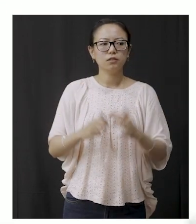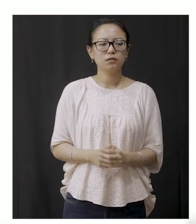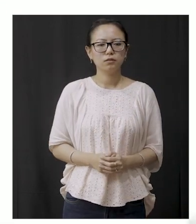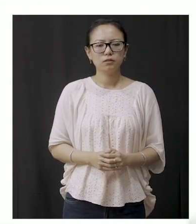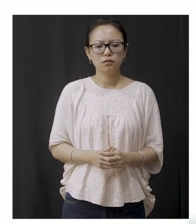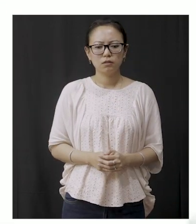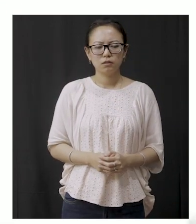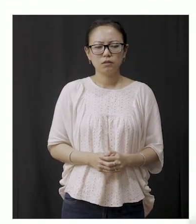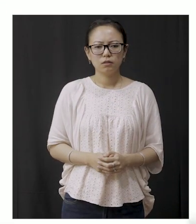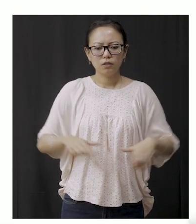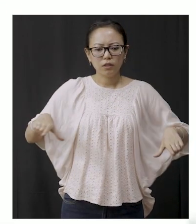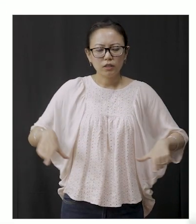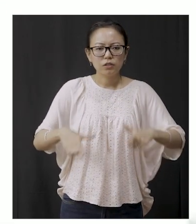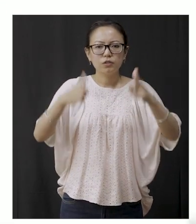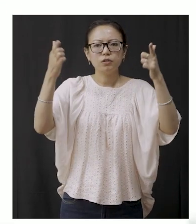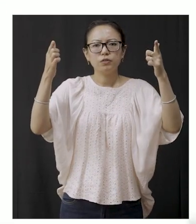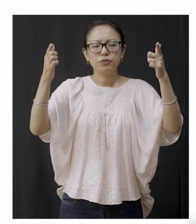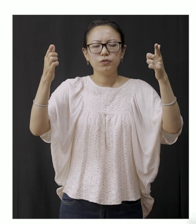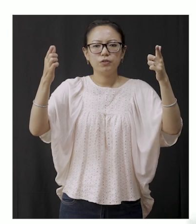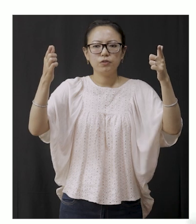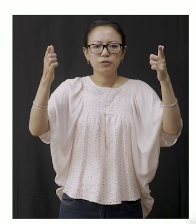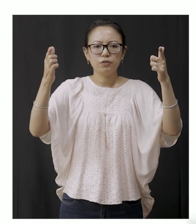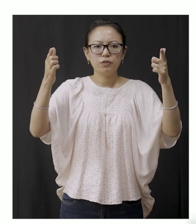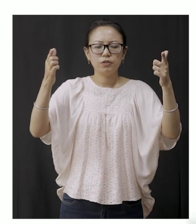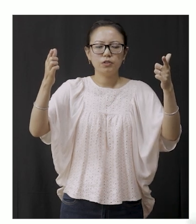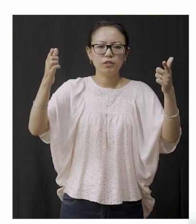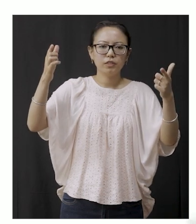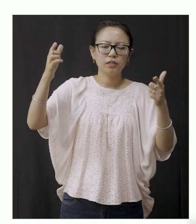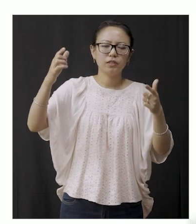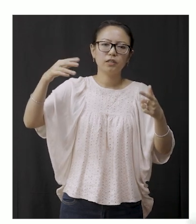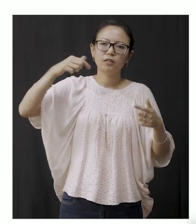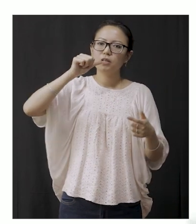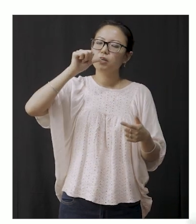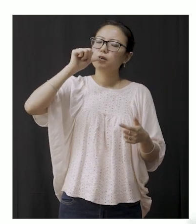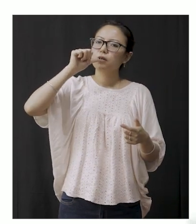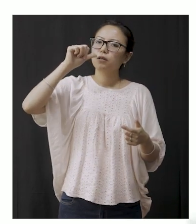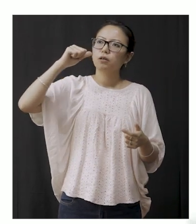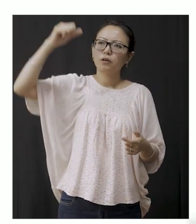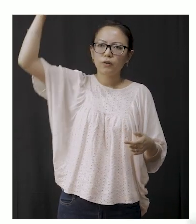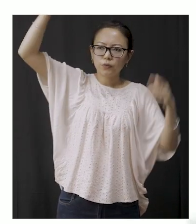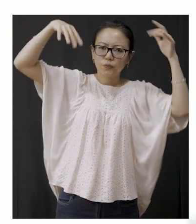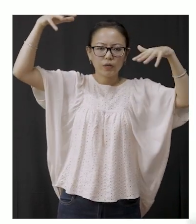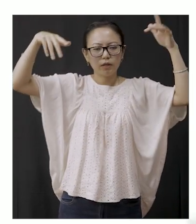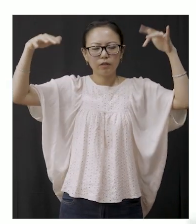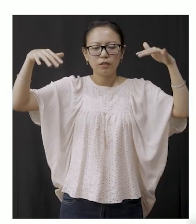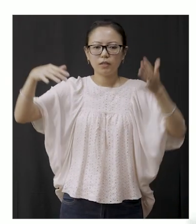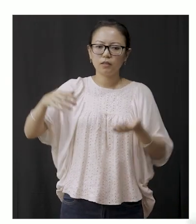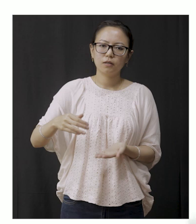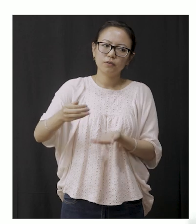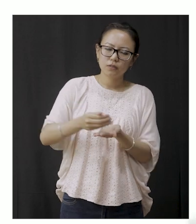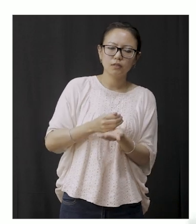from rain. Not only rain, but from many harm. Okay? And then in the night,